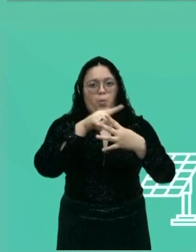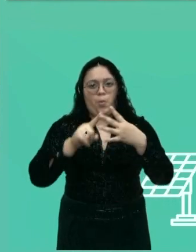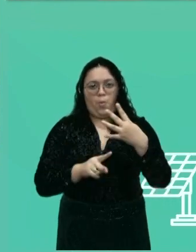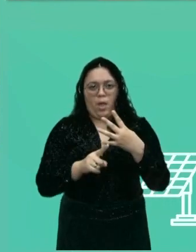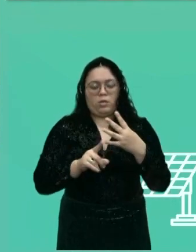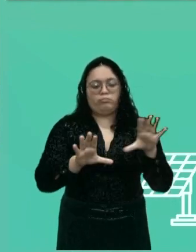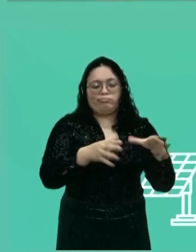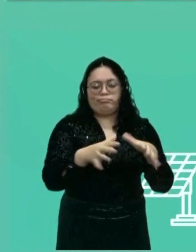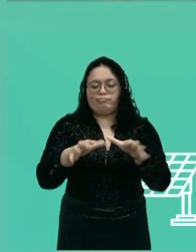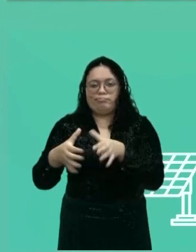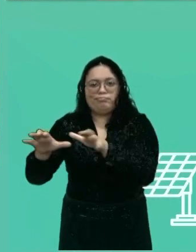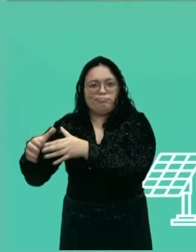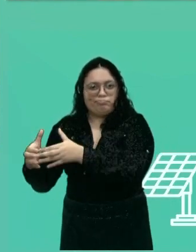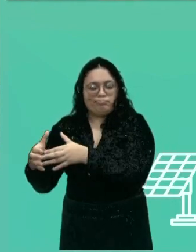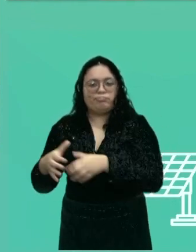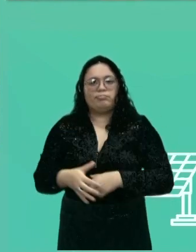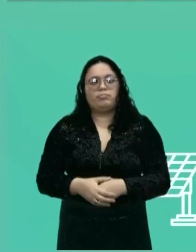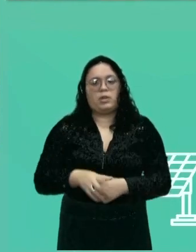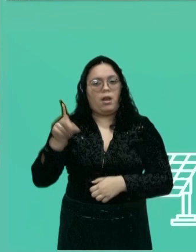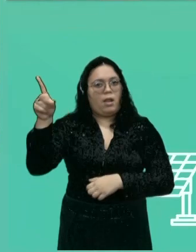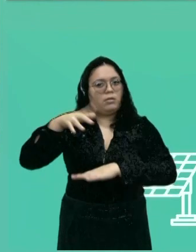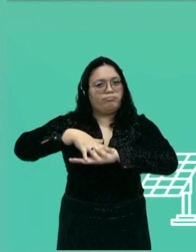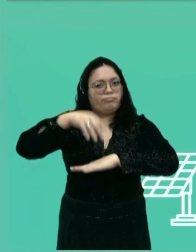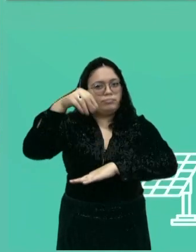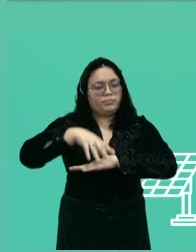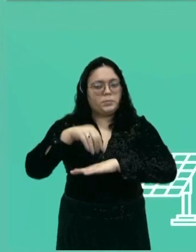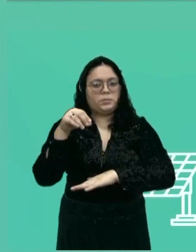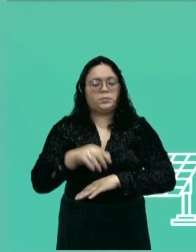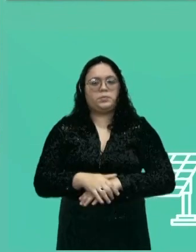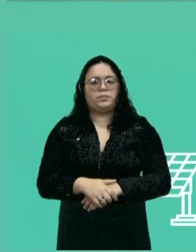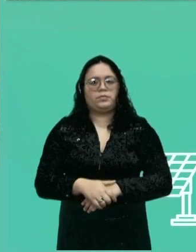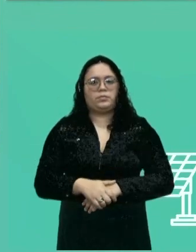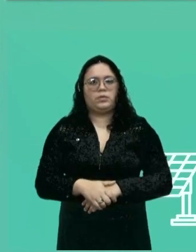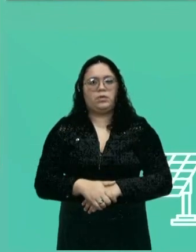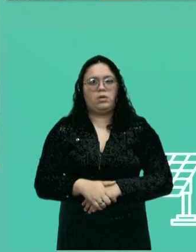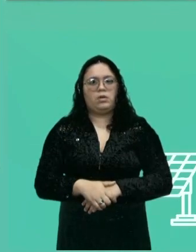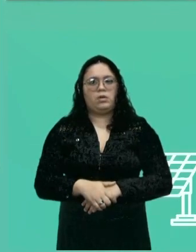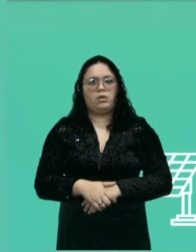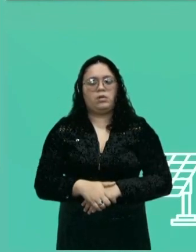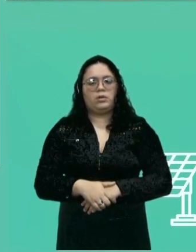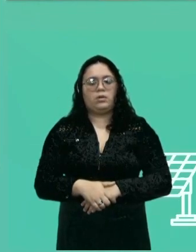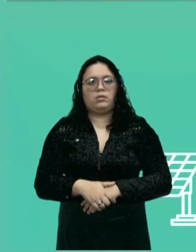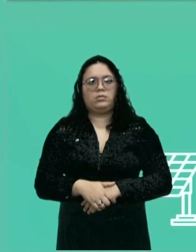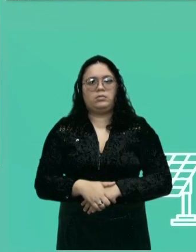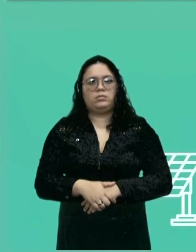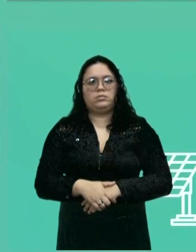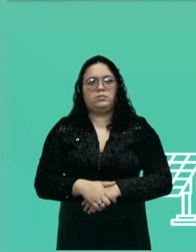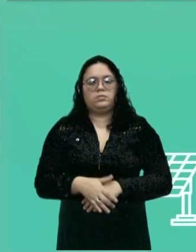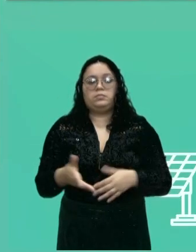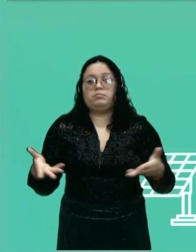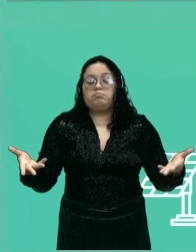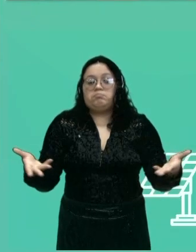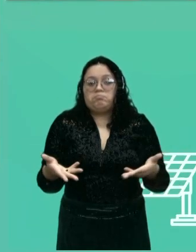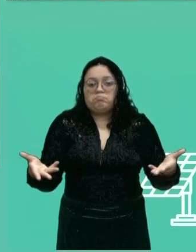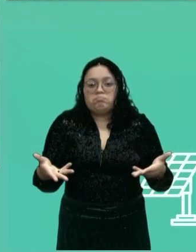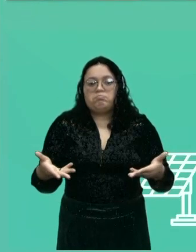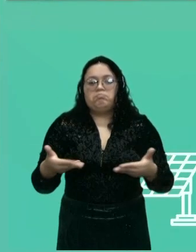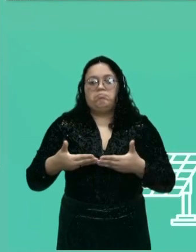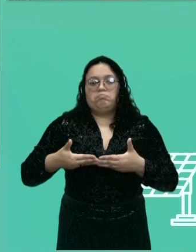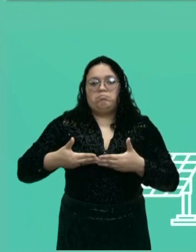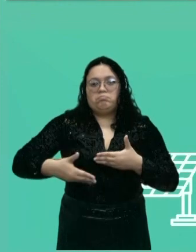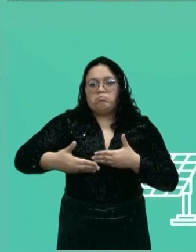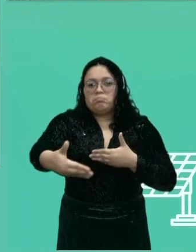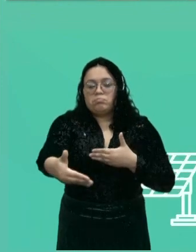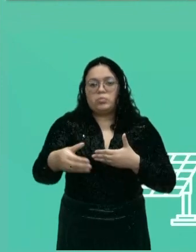and 4 recently opened for application. Now, moving on to the second vital funding mechanism